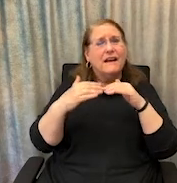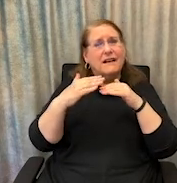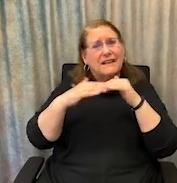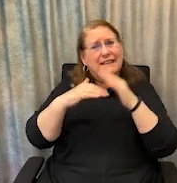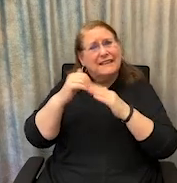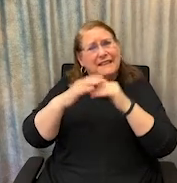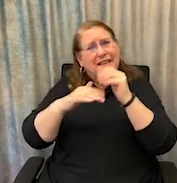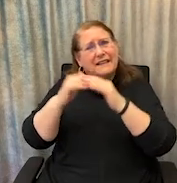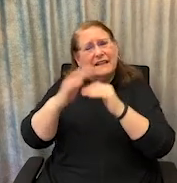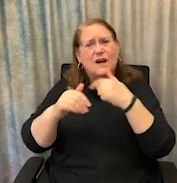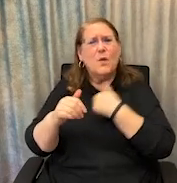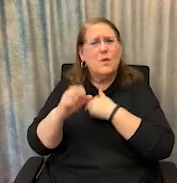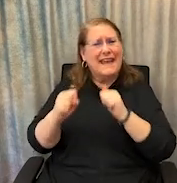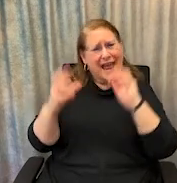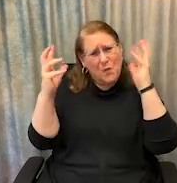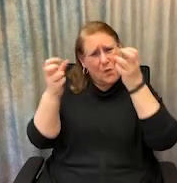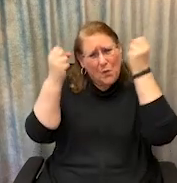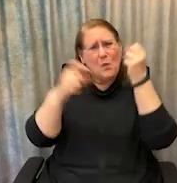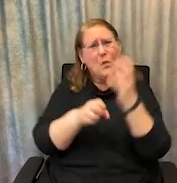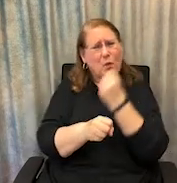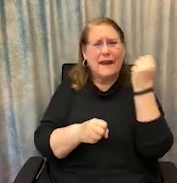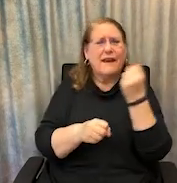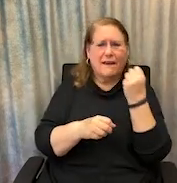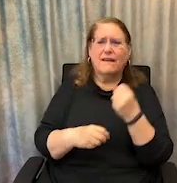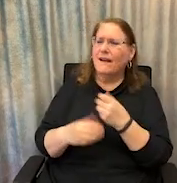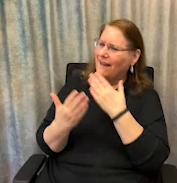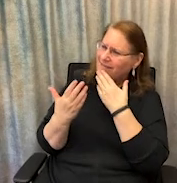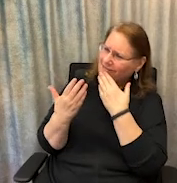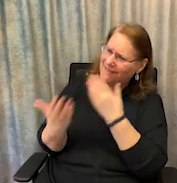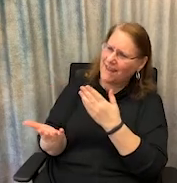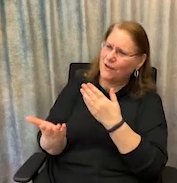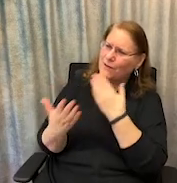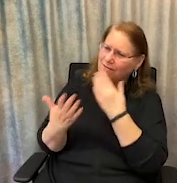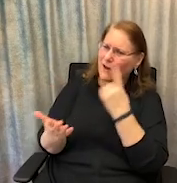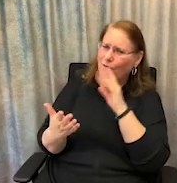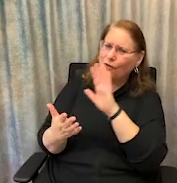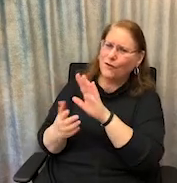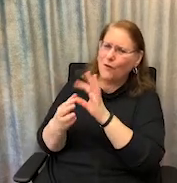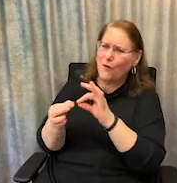fight. Thank you. Thank you, Damir, for your words.